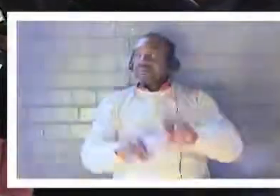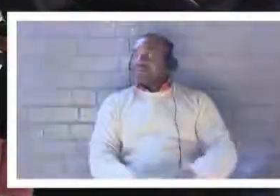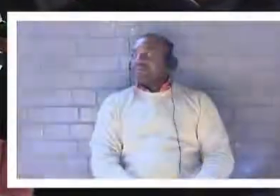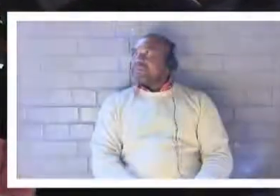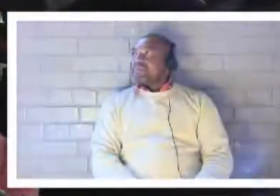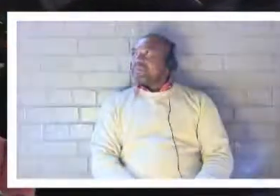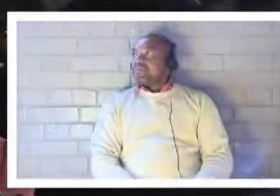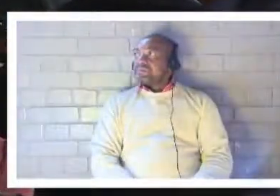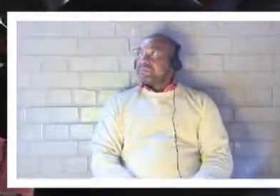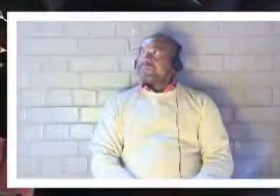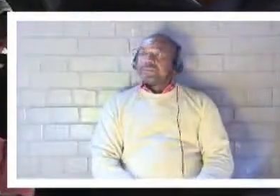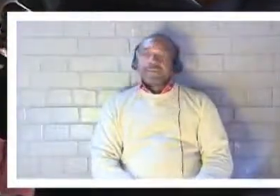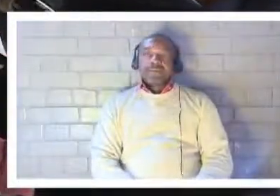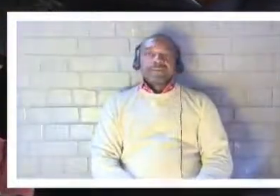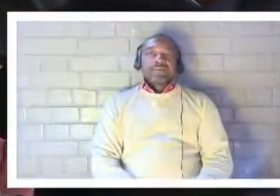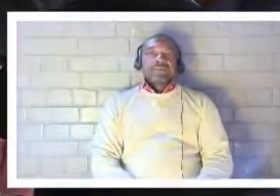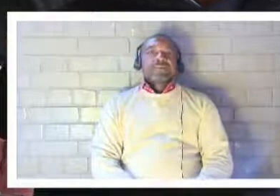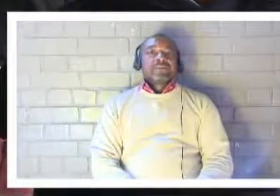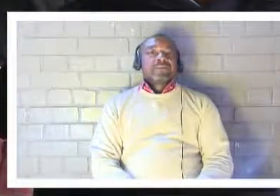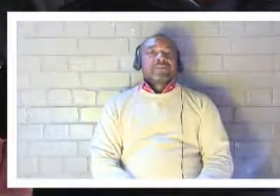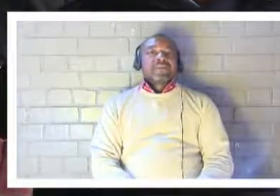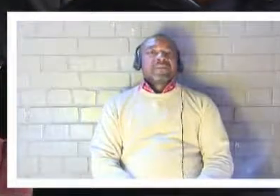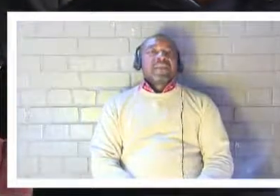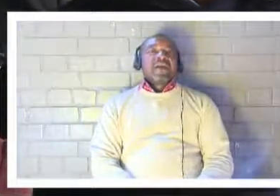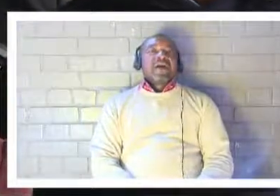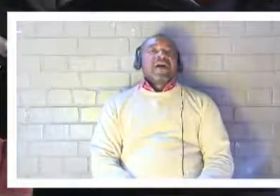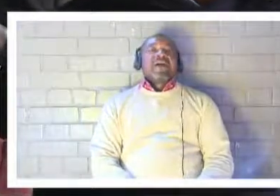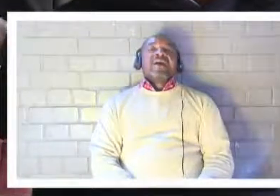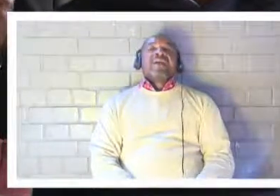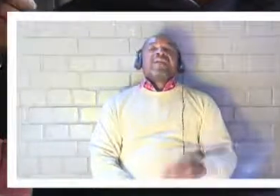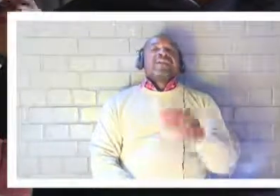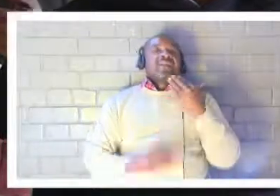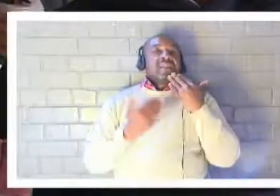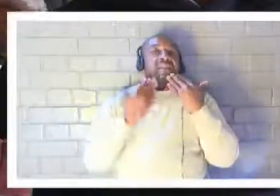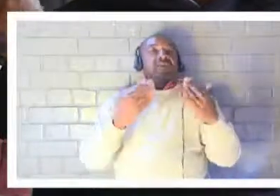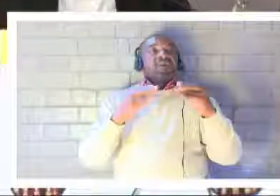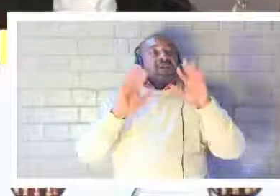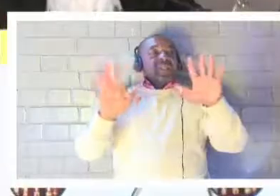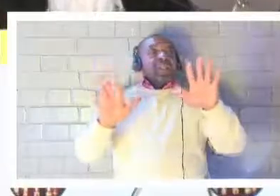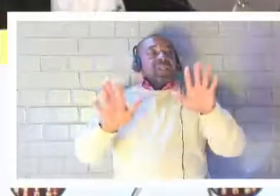Thank you. That was the 10 hands that we have noted.